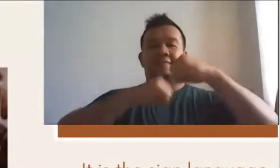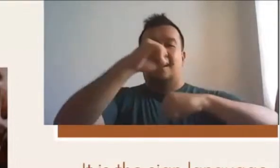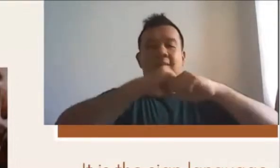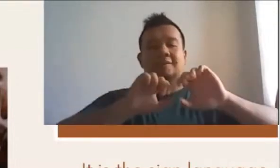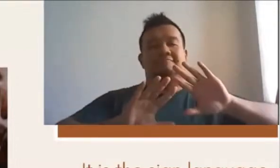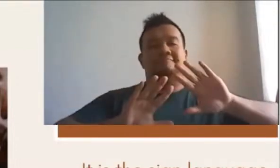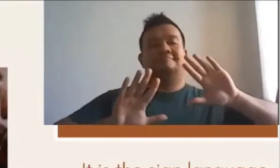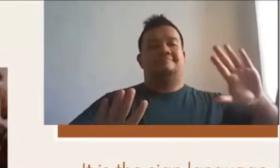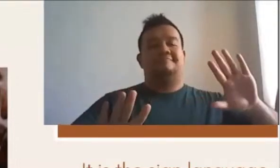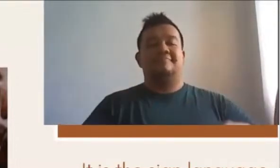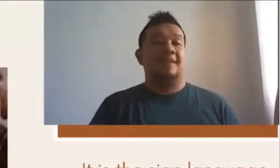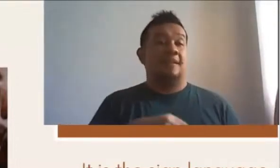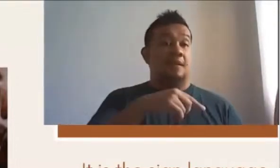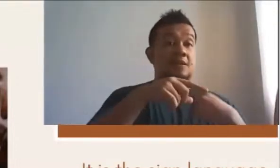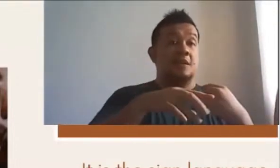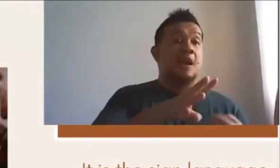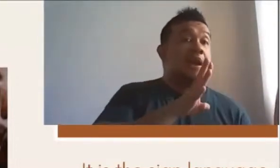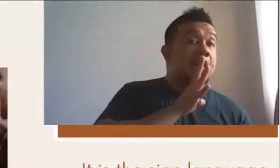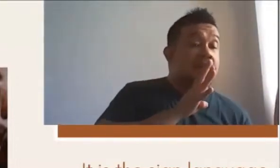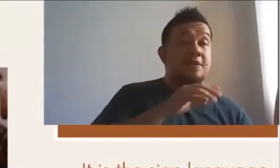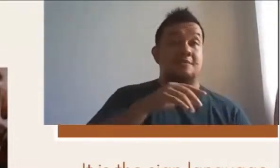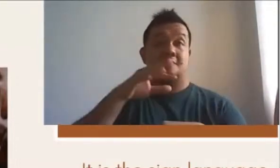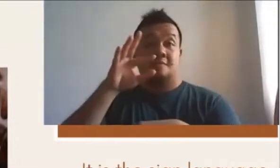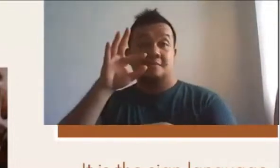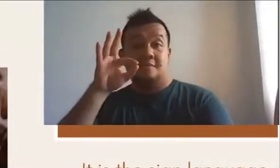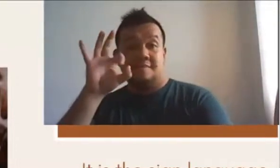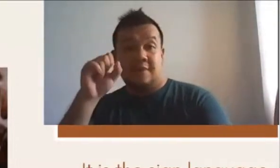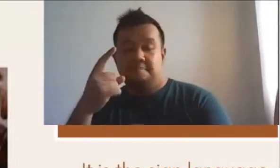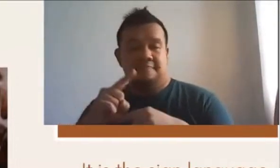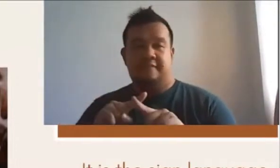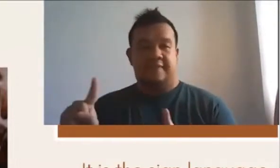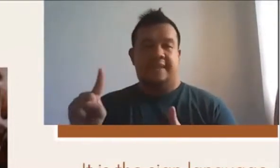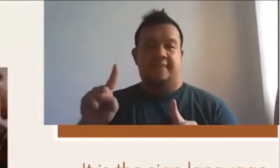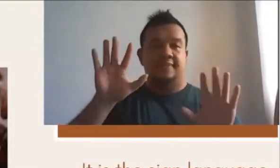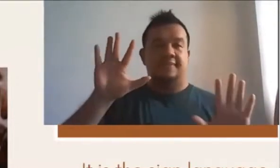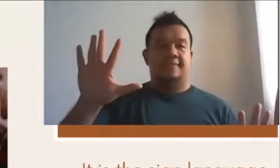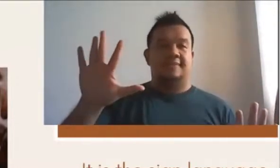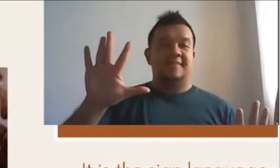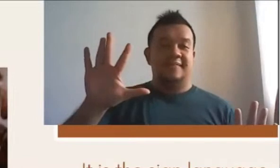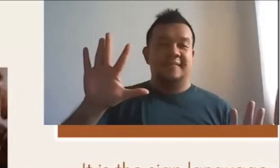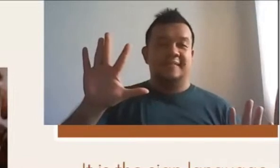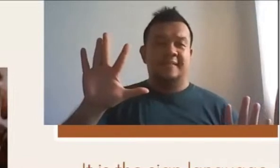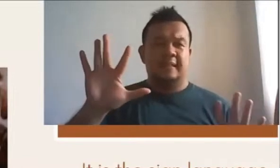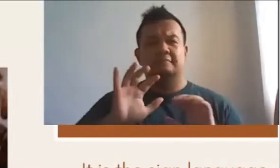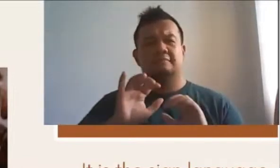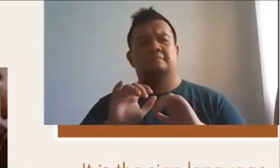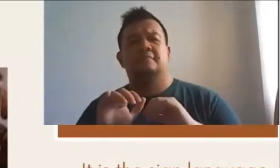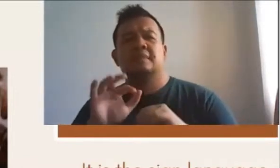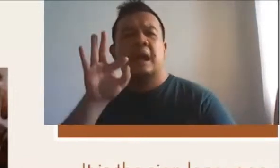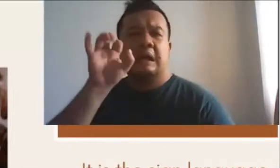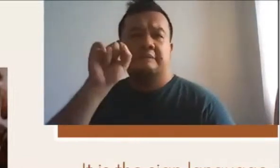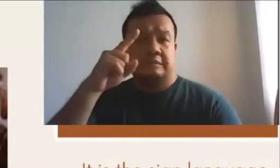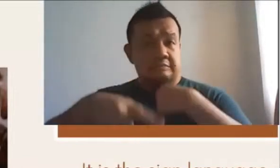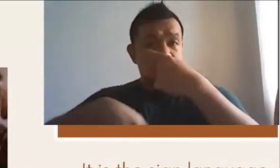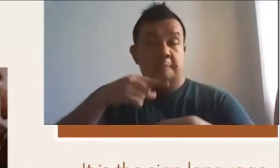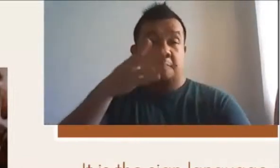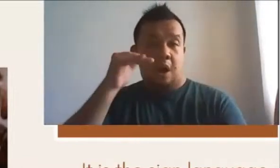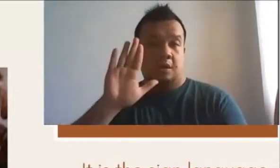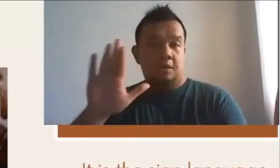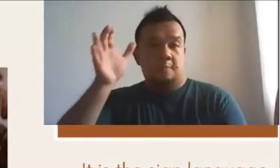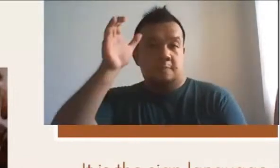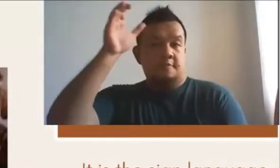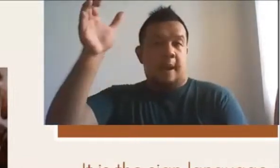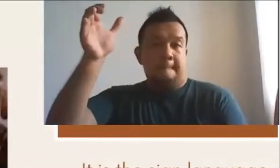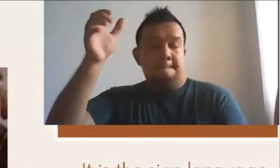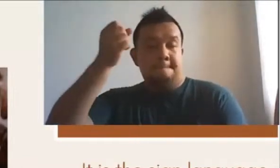yung spoken English and sign language is completely different to each other. Kasi you have to follow the visual concept.